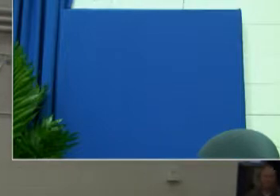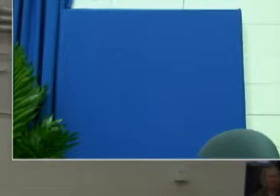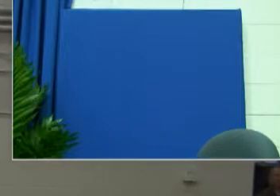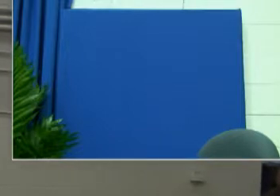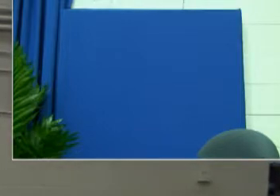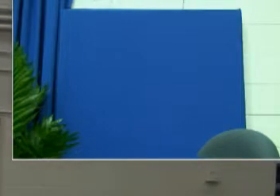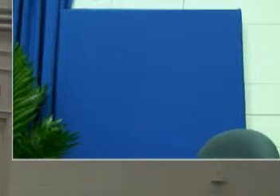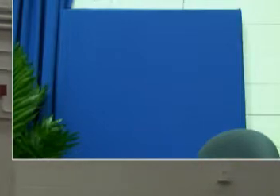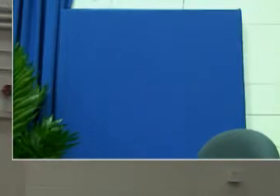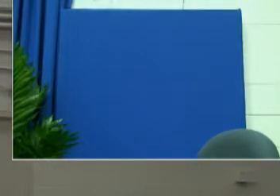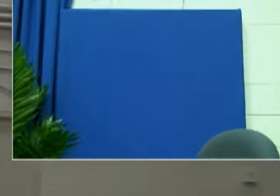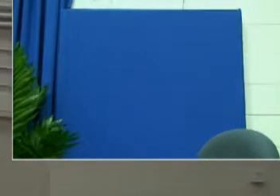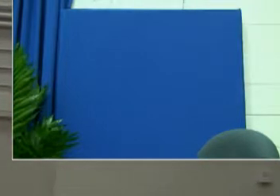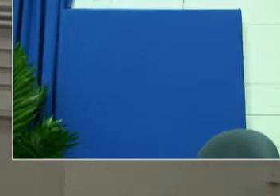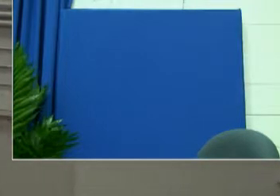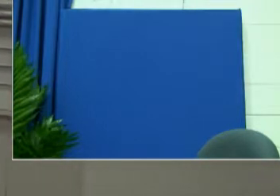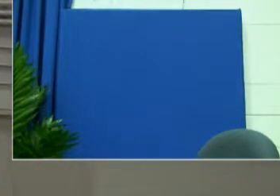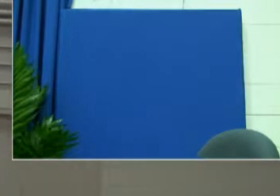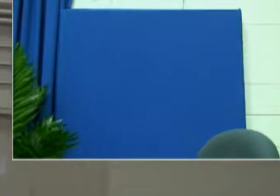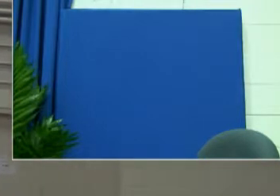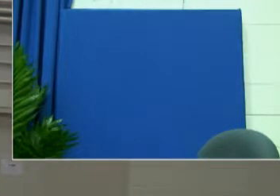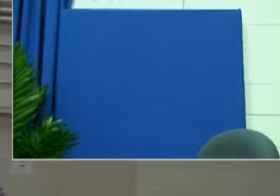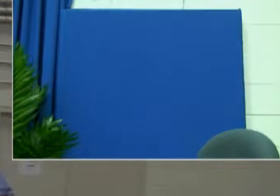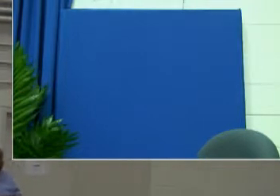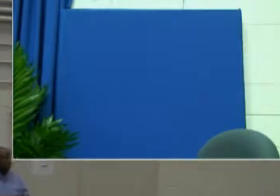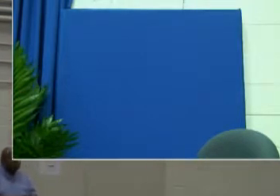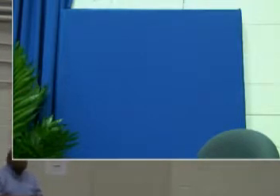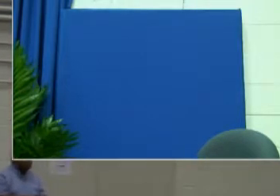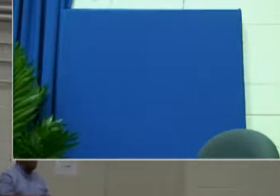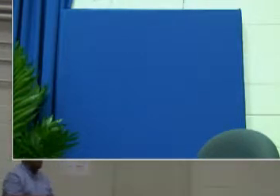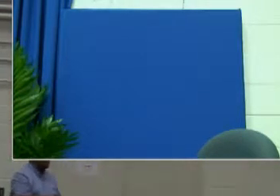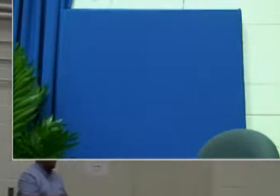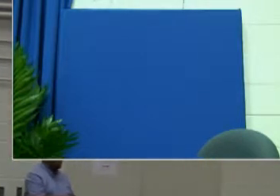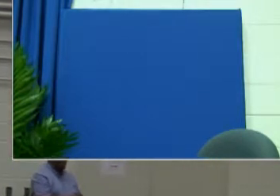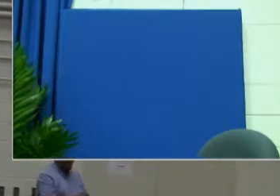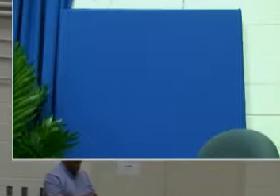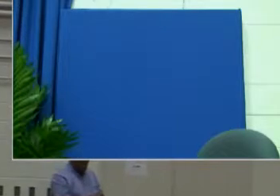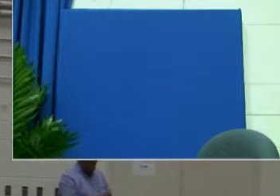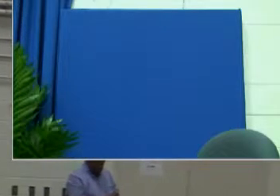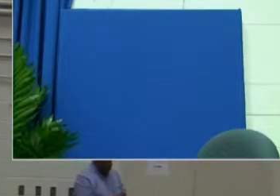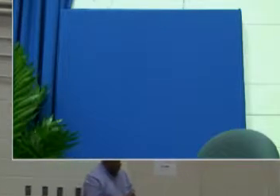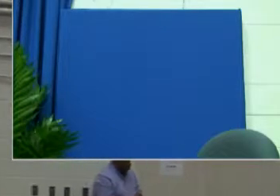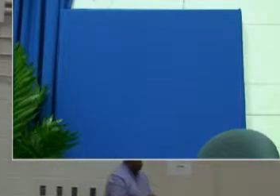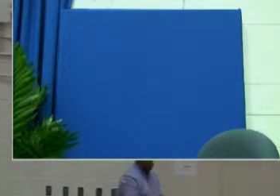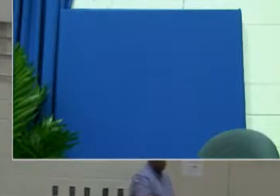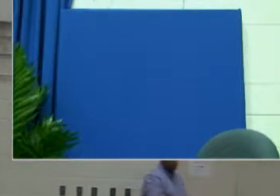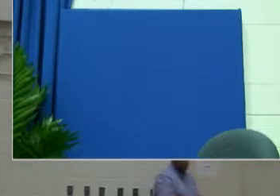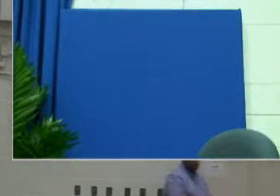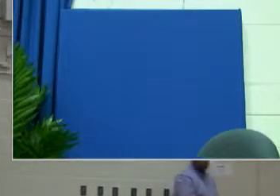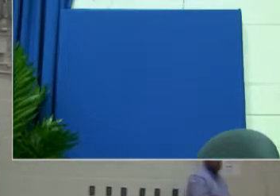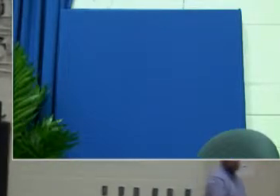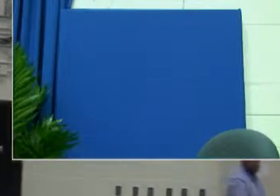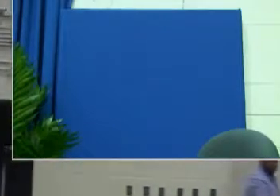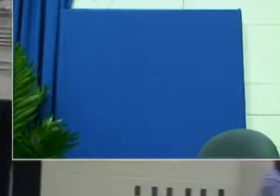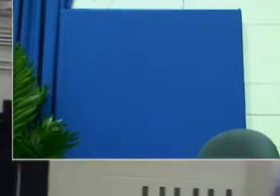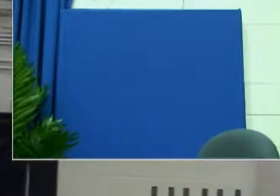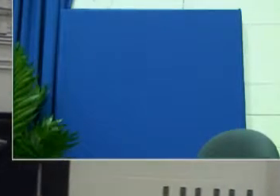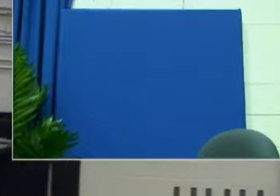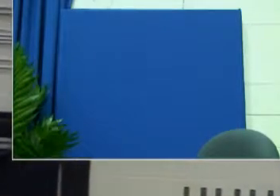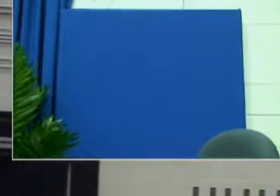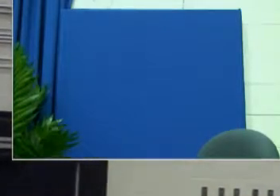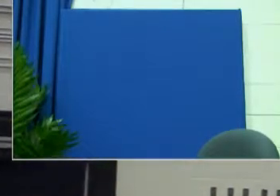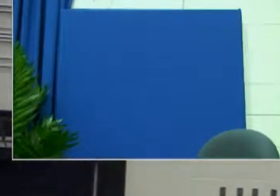here. Okay. Well, I've been demoted to the back row. That's okay. As long